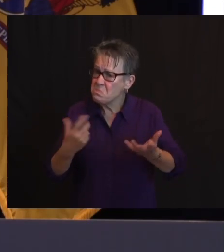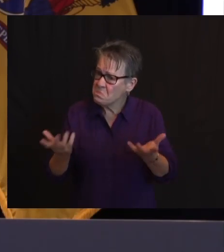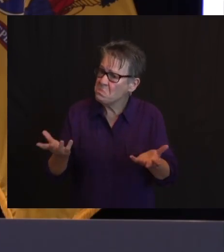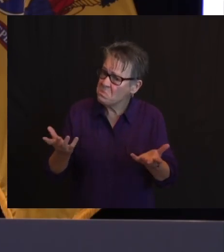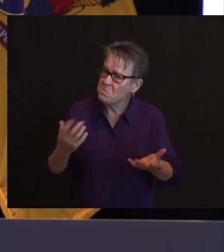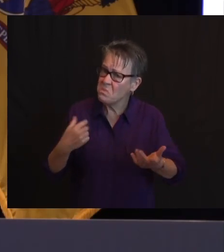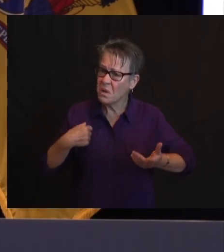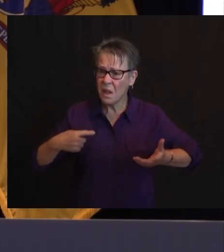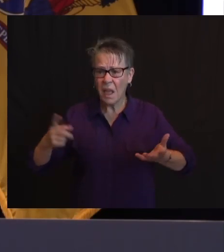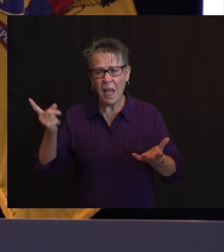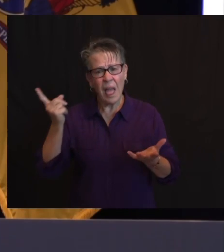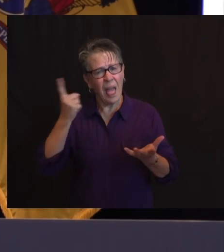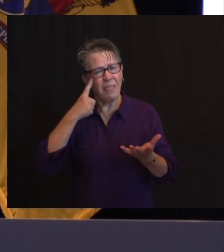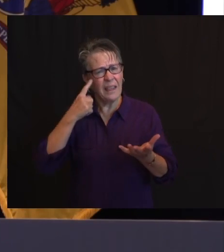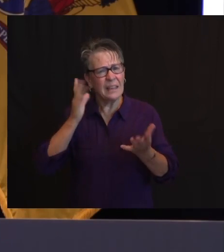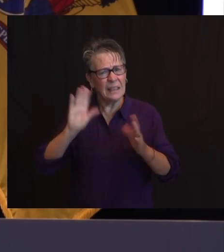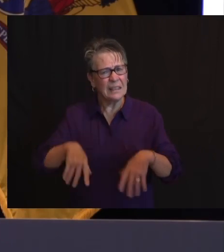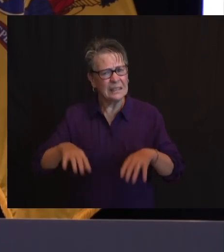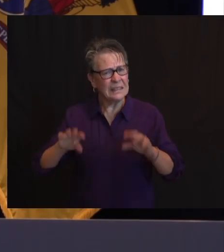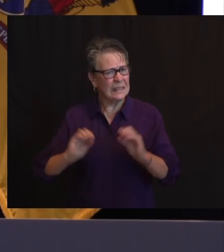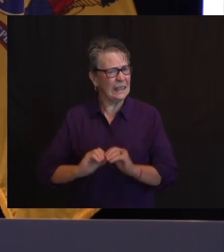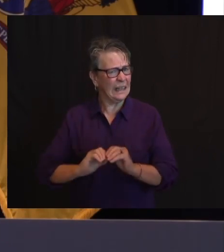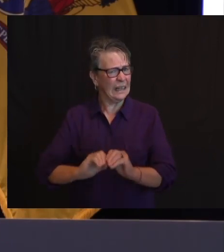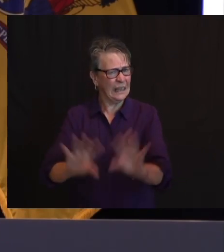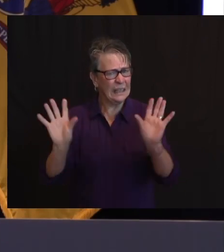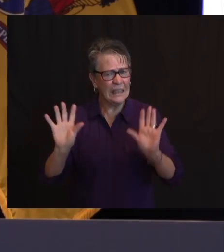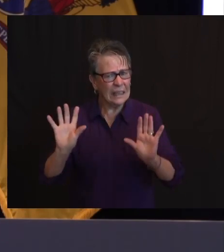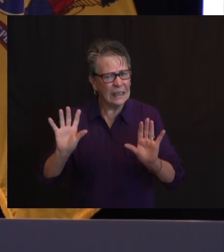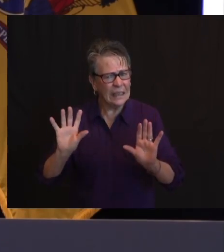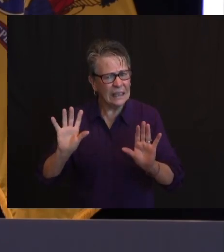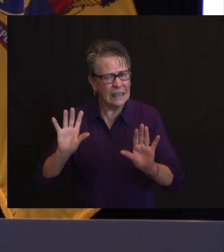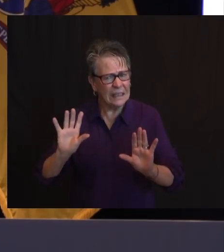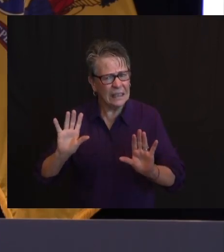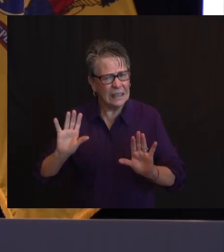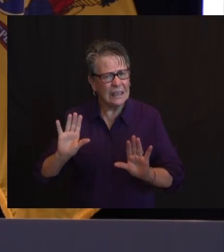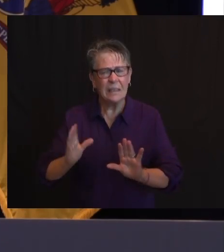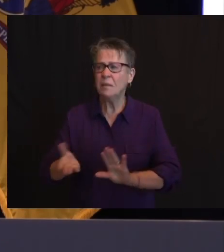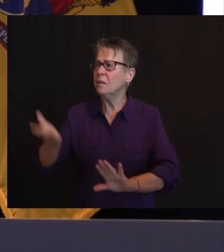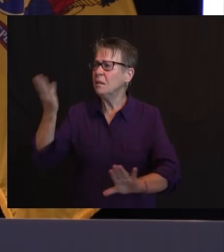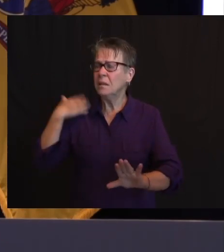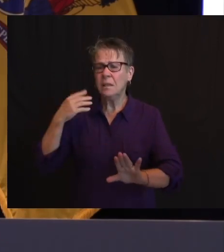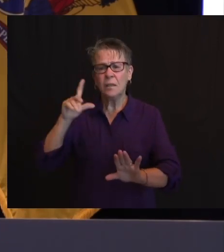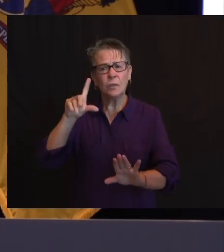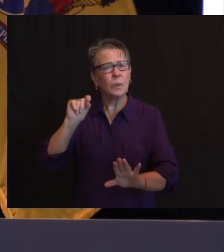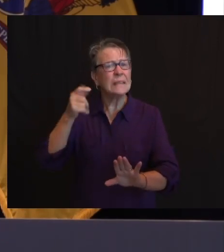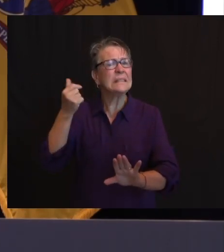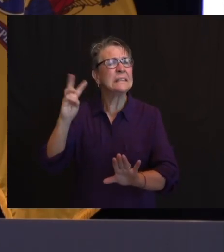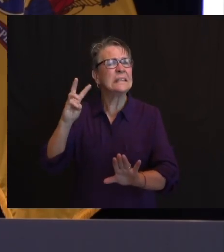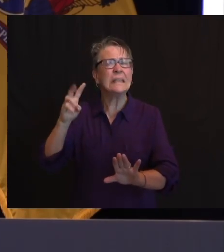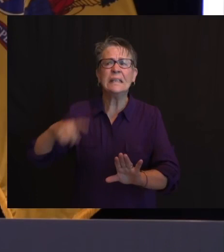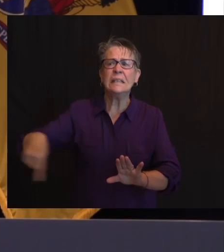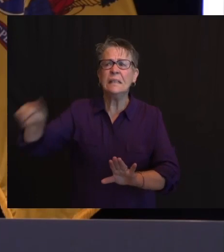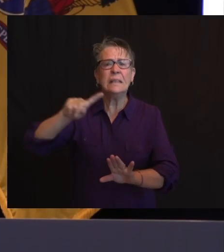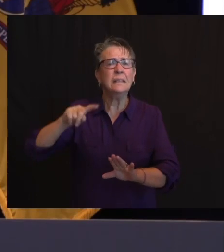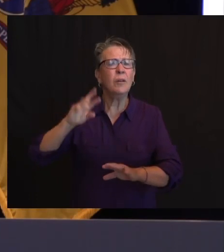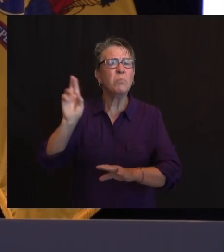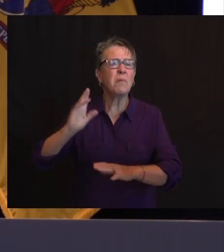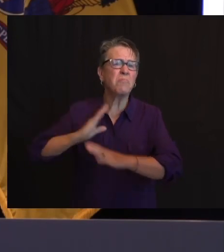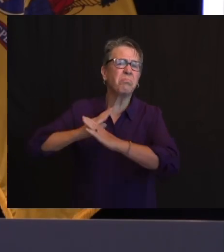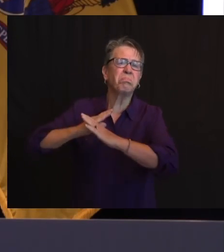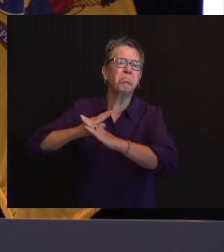record that I thought it was a miscarriage to not hear Judge Garland's candidacy